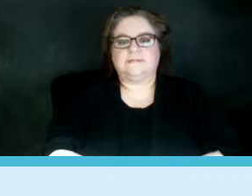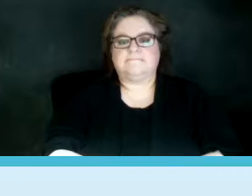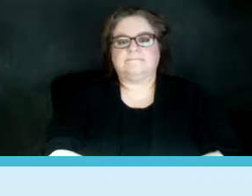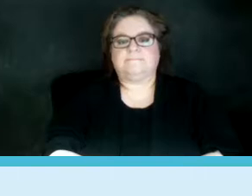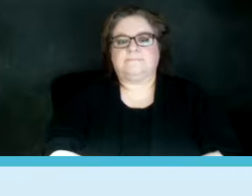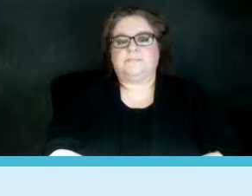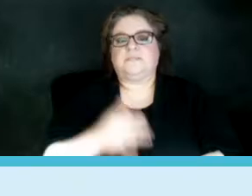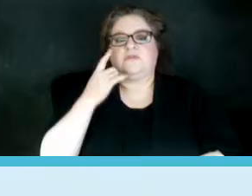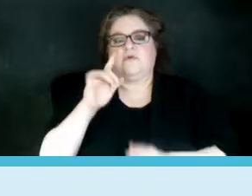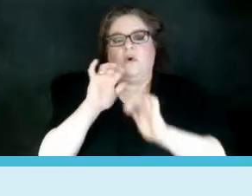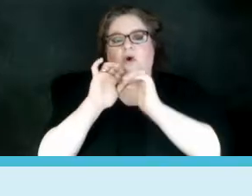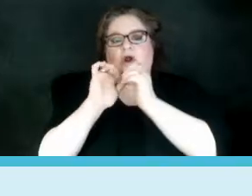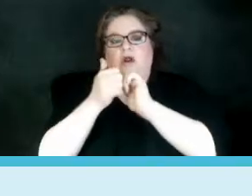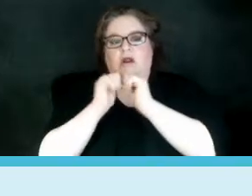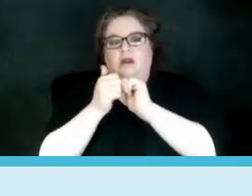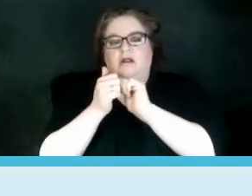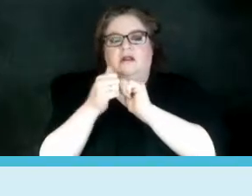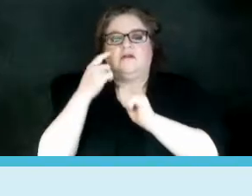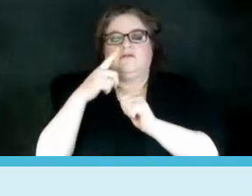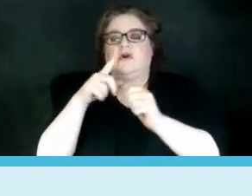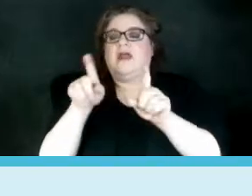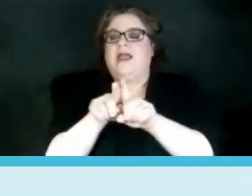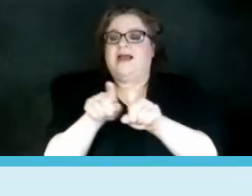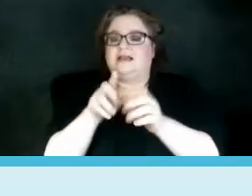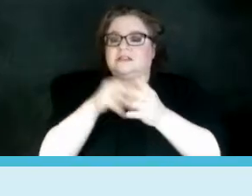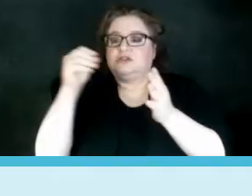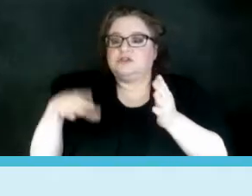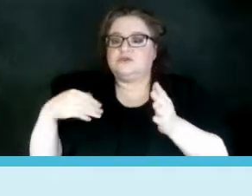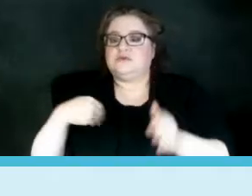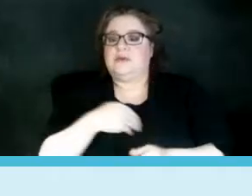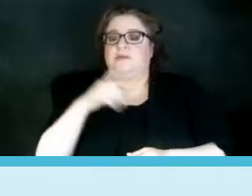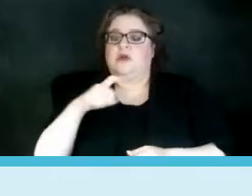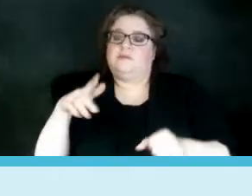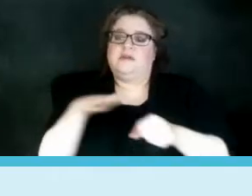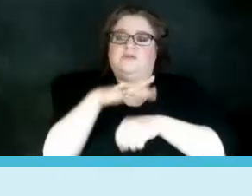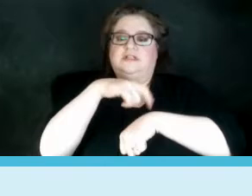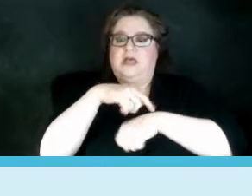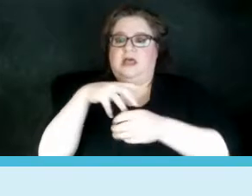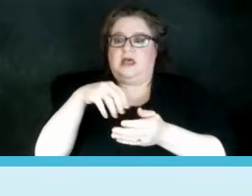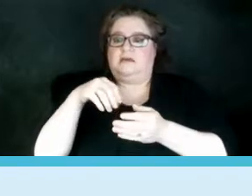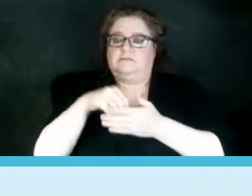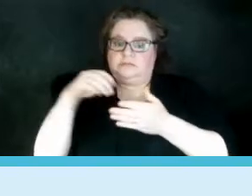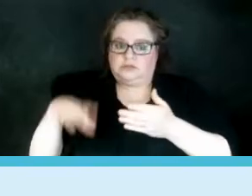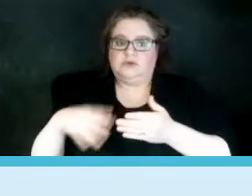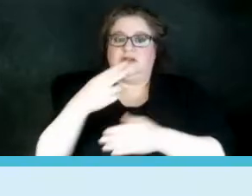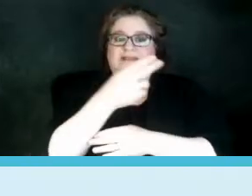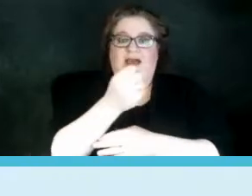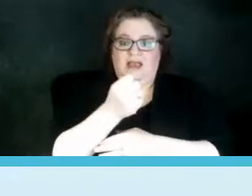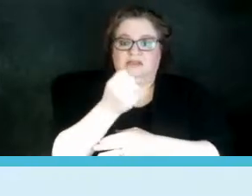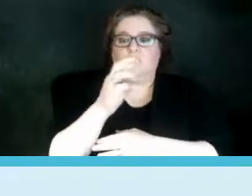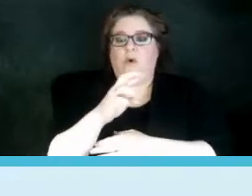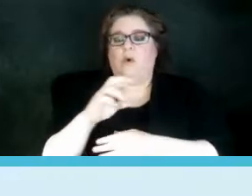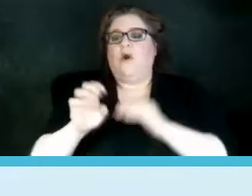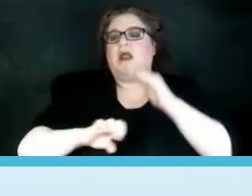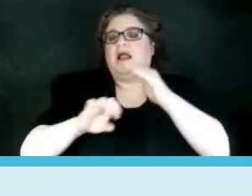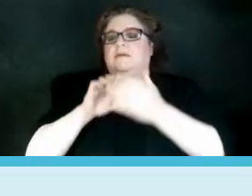To run for a seat as a student member, you have to be a full-time student at the high school or the